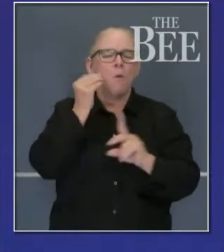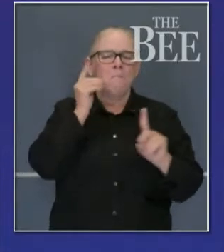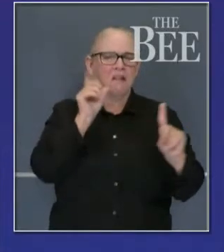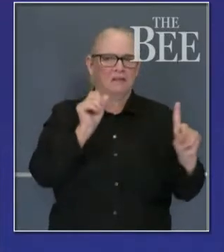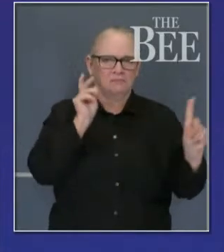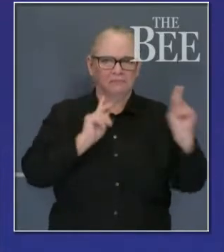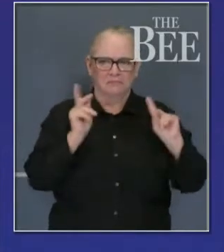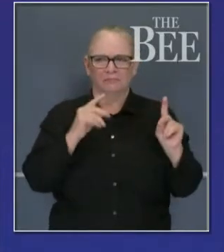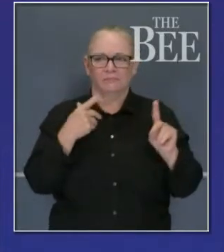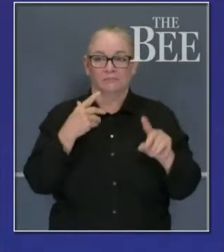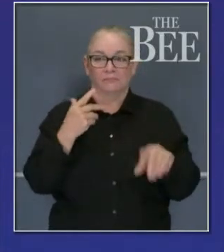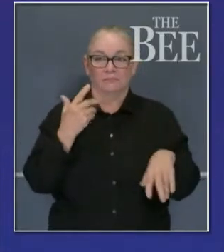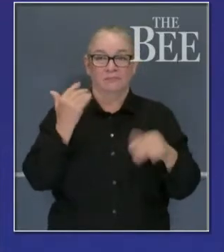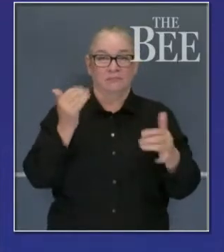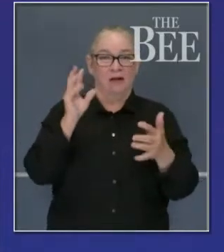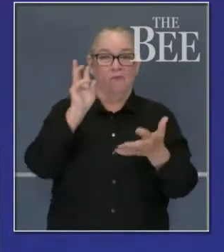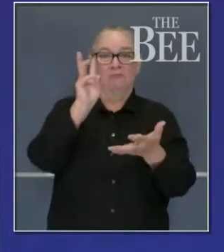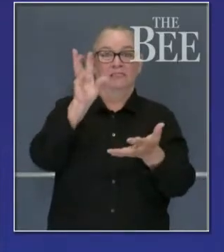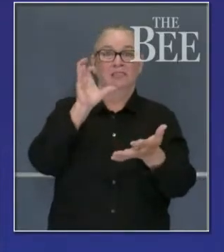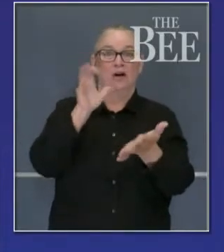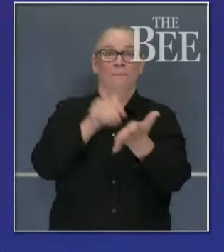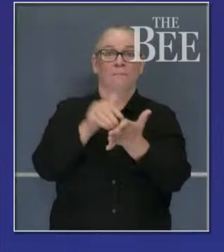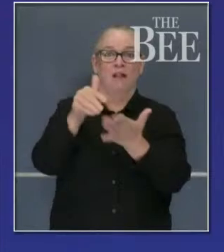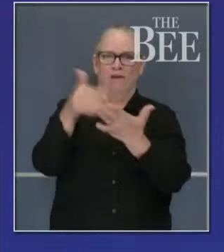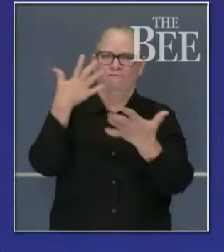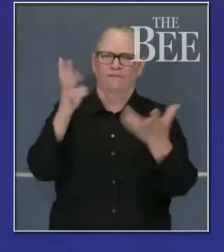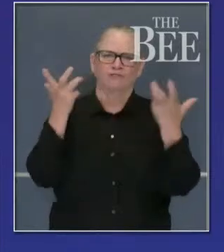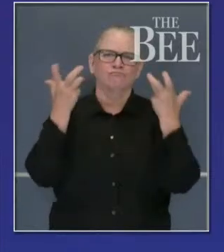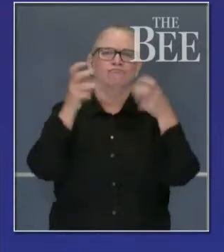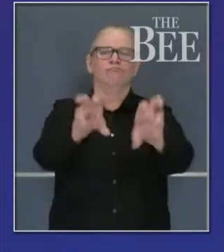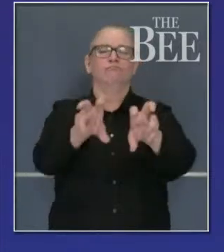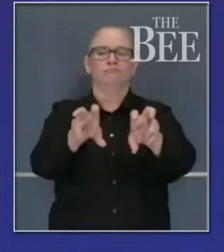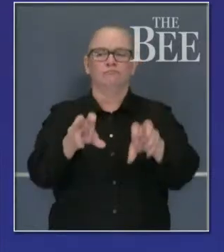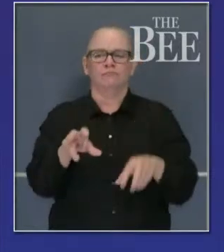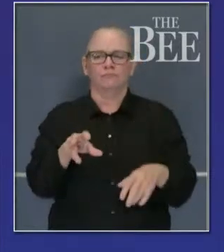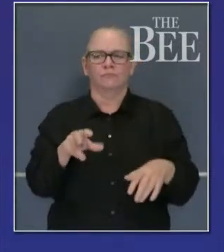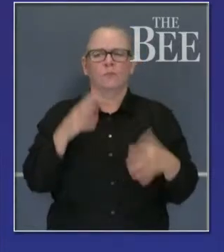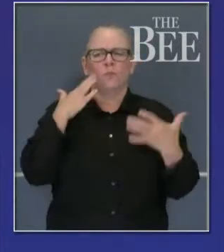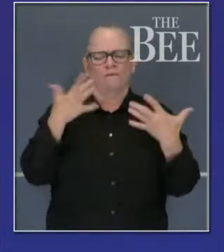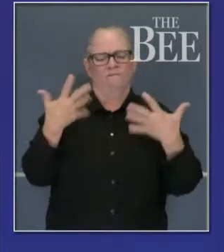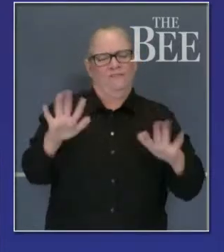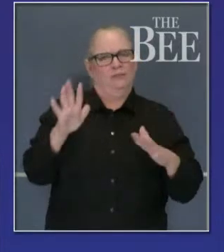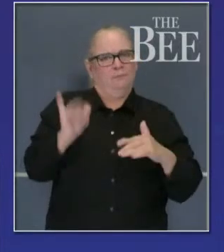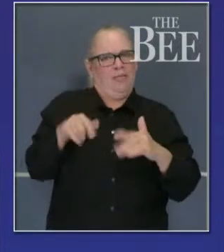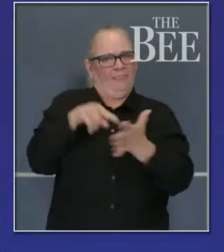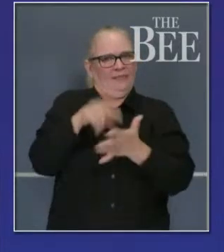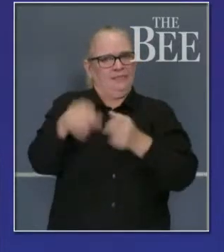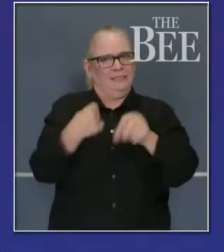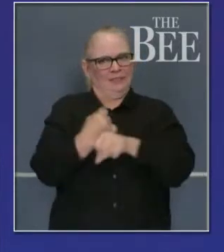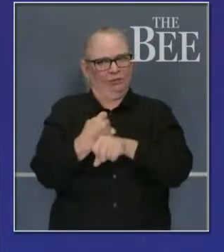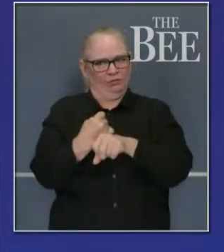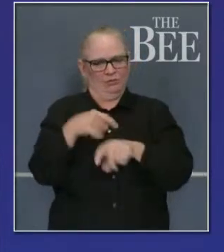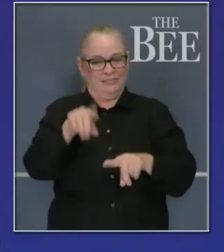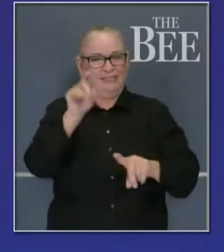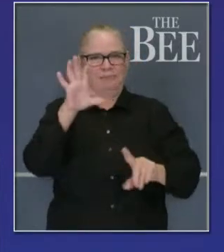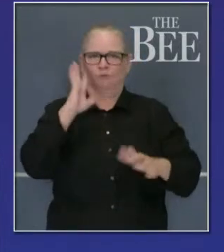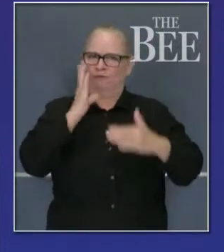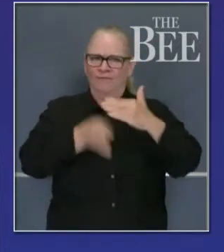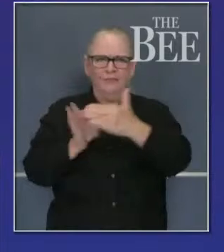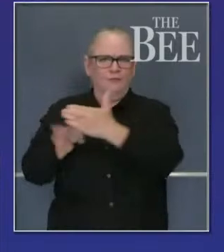$600 million into this space needs to be completed by the end of the calendar year. We are moving with